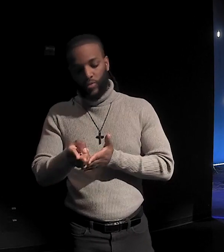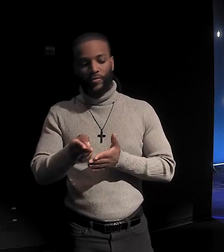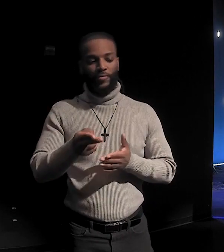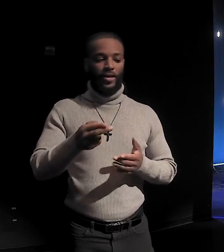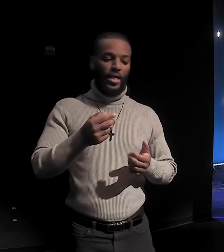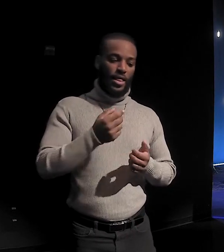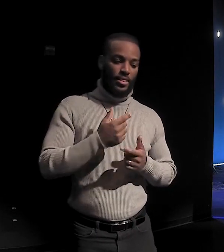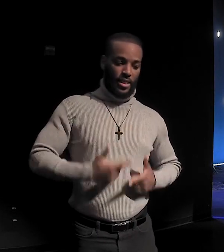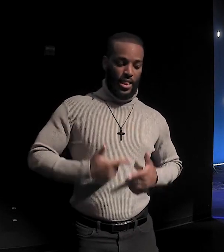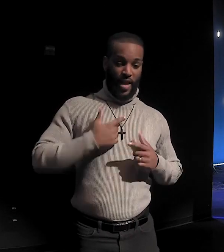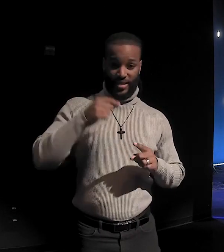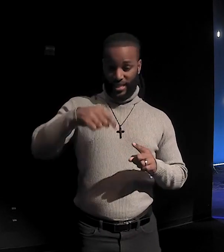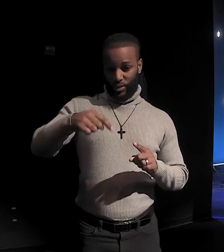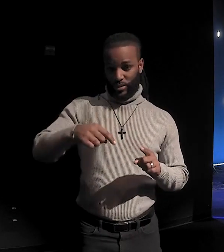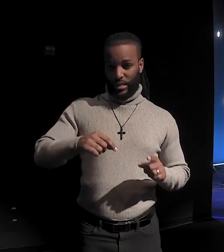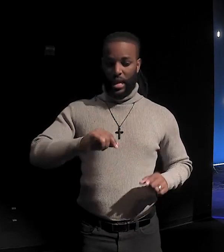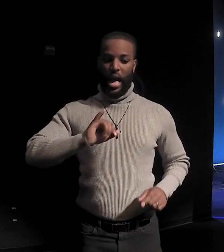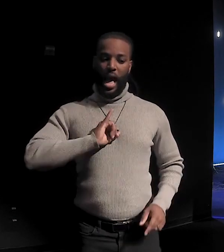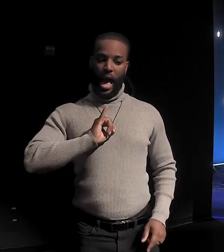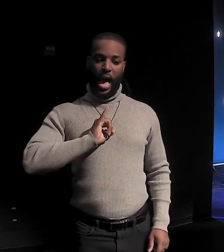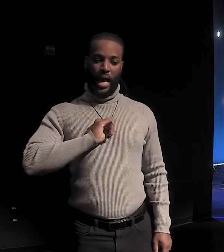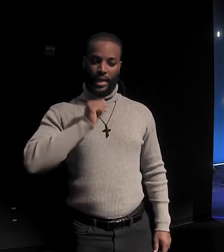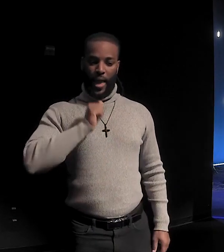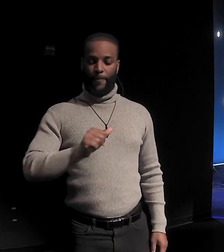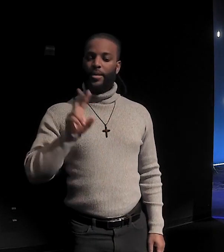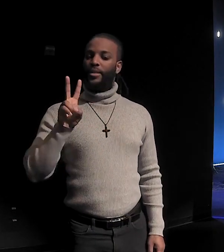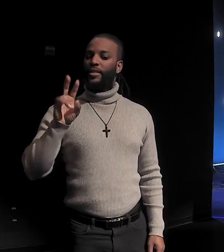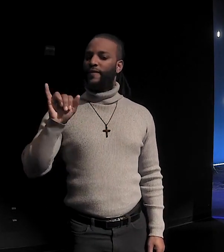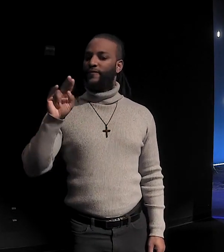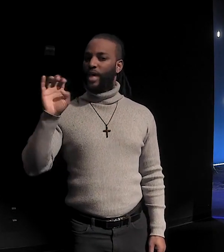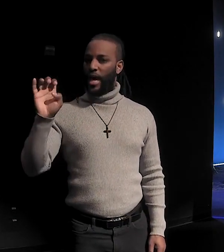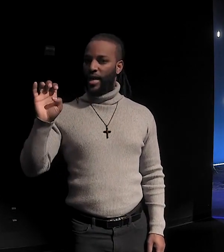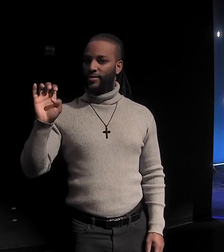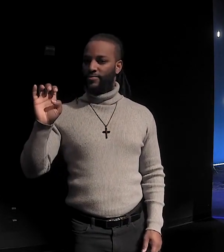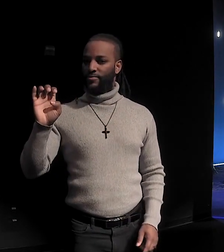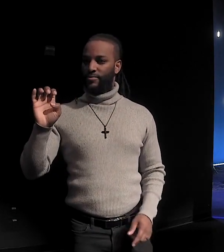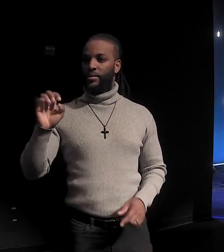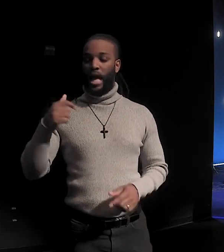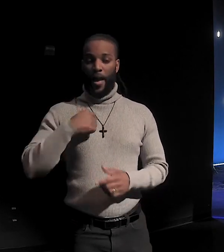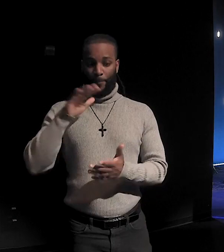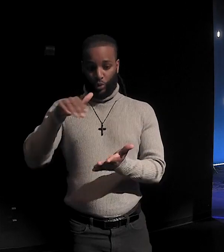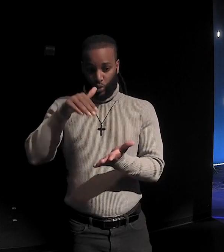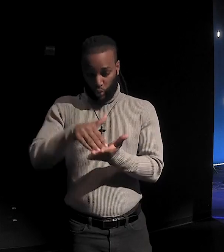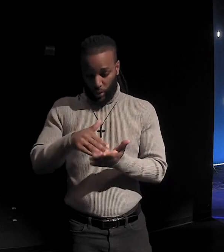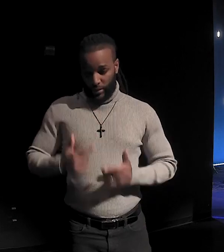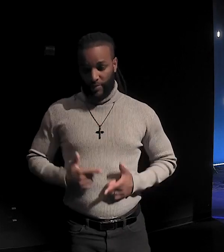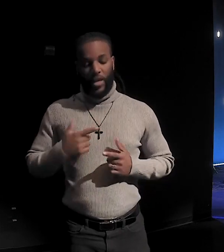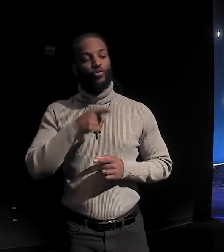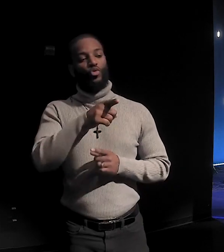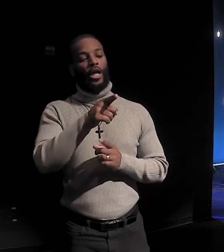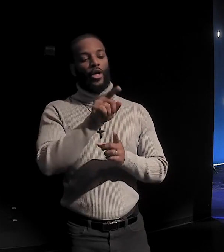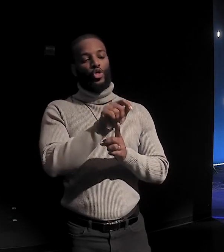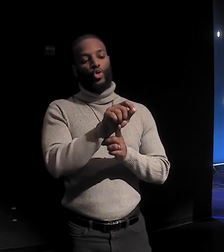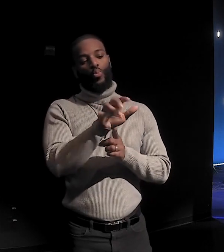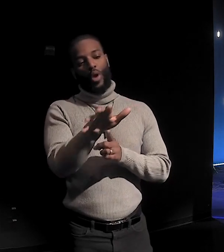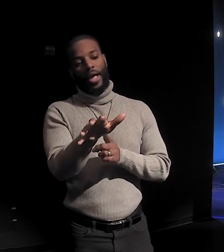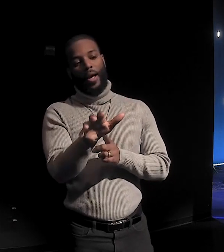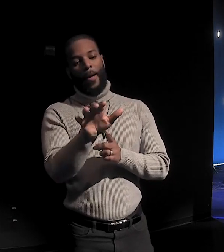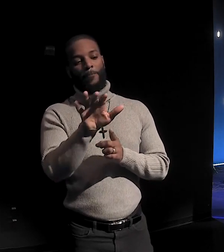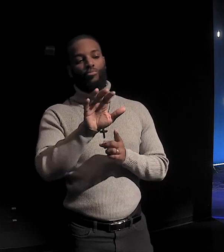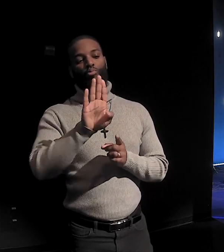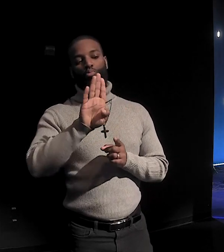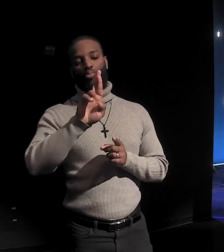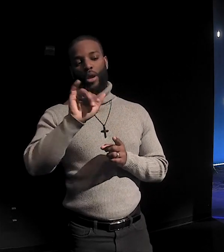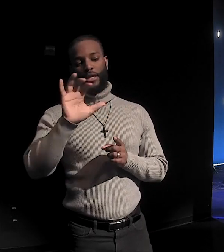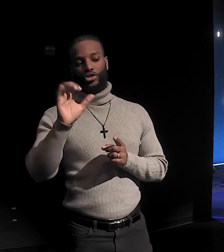one, I am the vine. I'm the source of life. You're the branch. The branch without a vine is